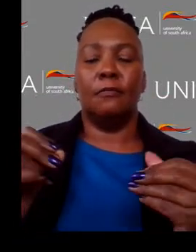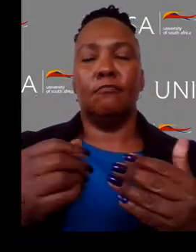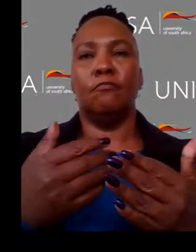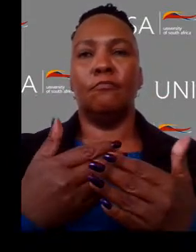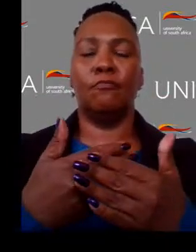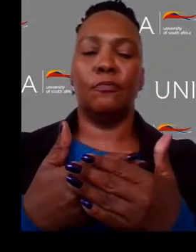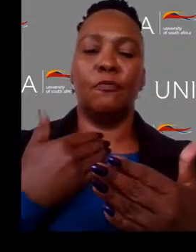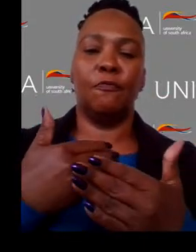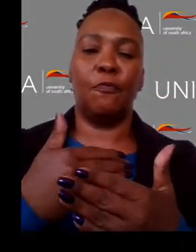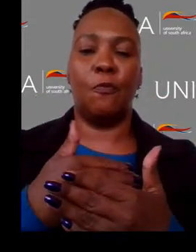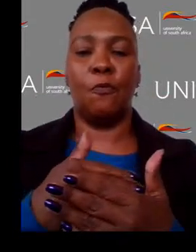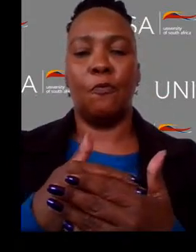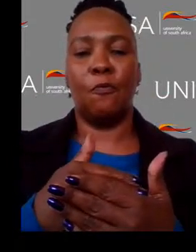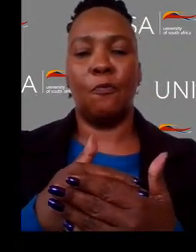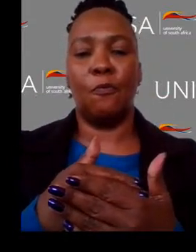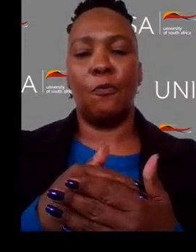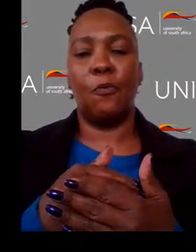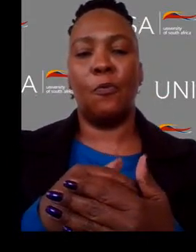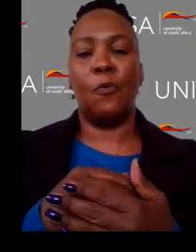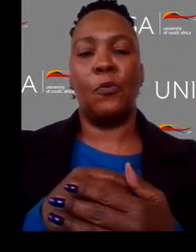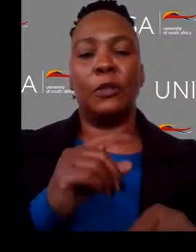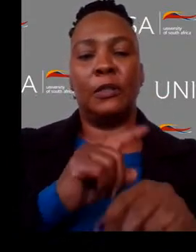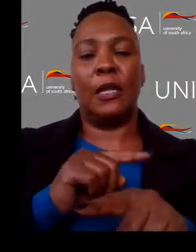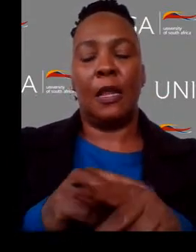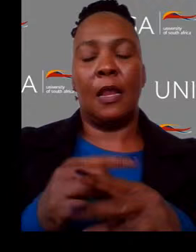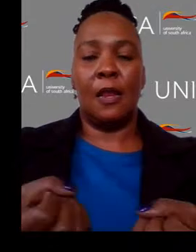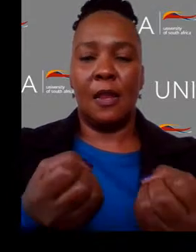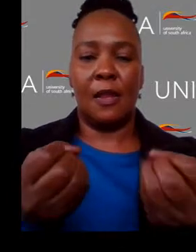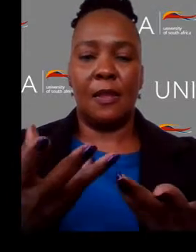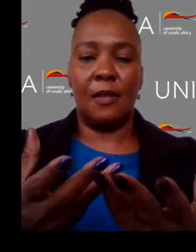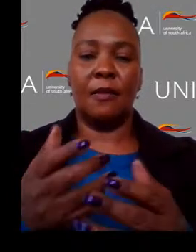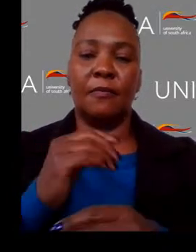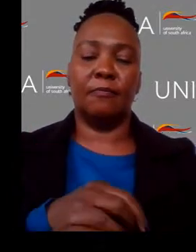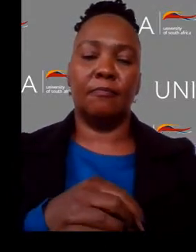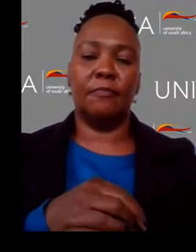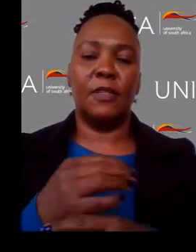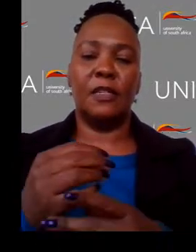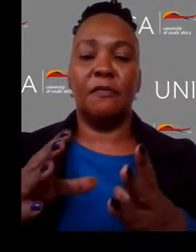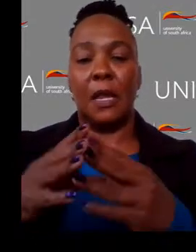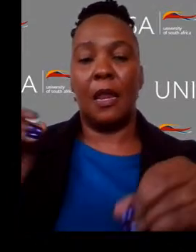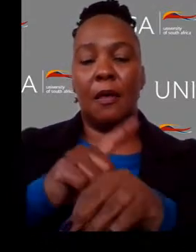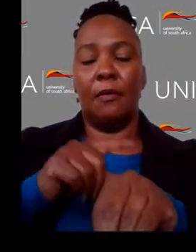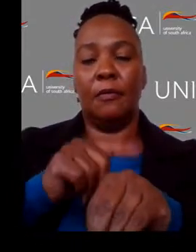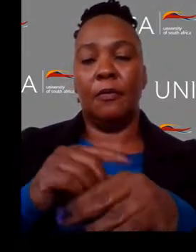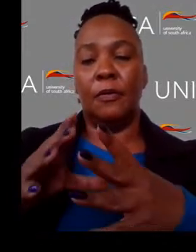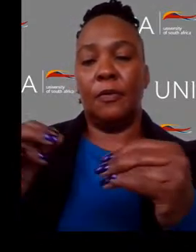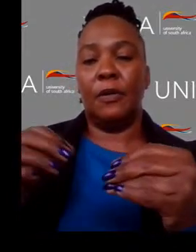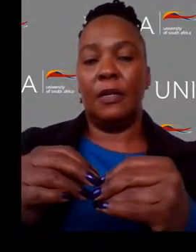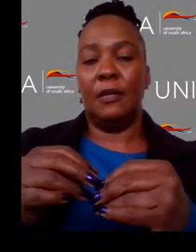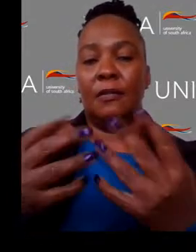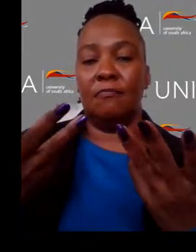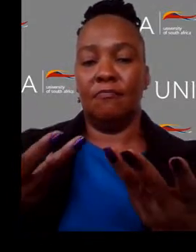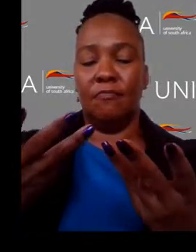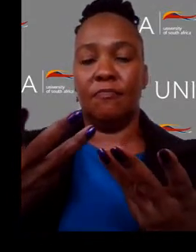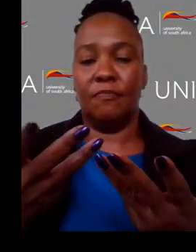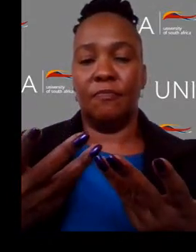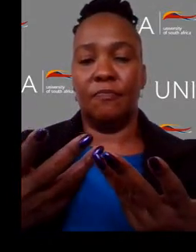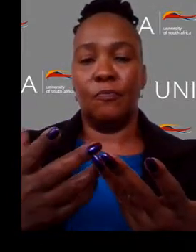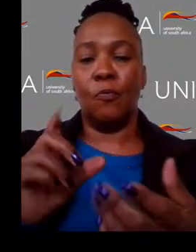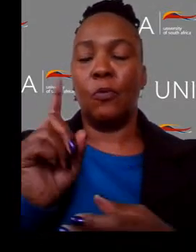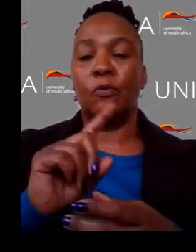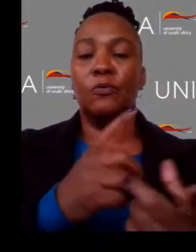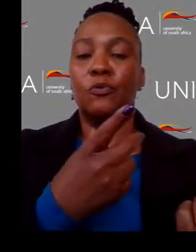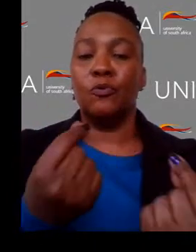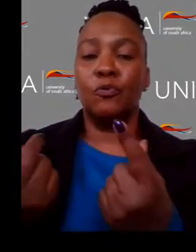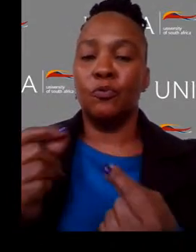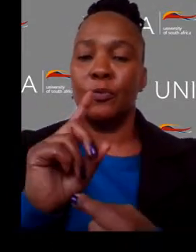12 o'clock. Let's say the app prompts you ran out of time, you have to submit. Now, what I recommend is, since you